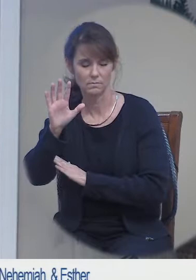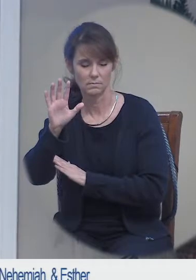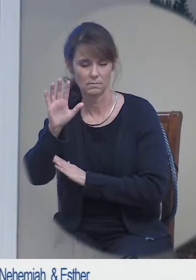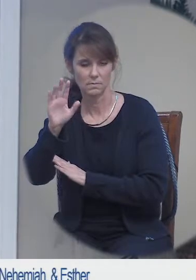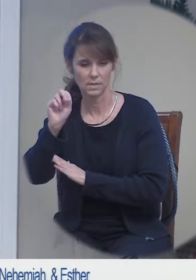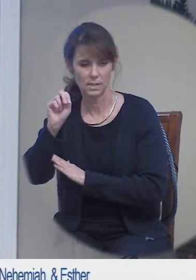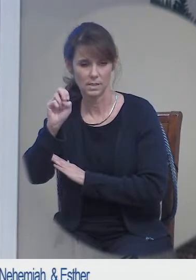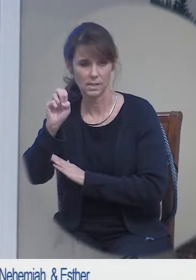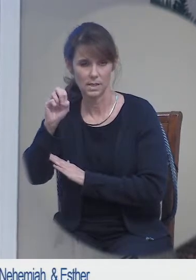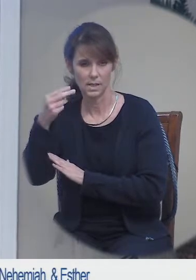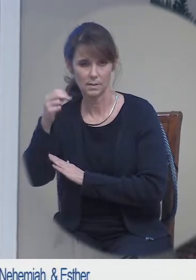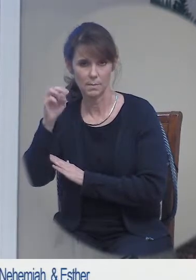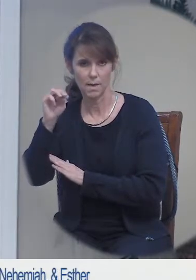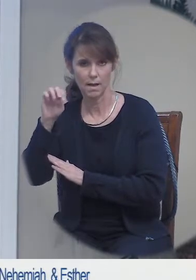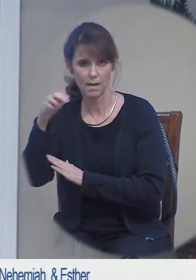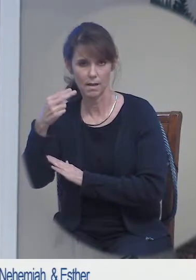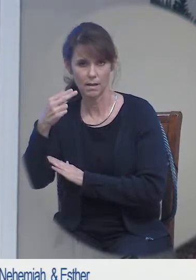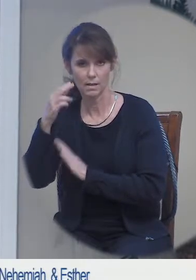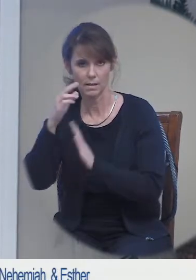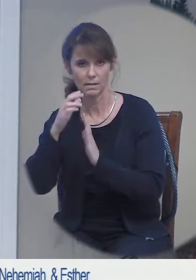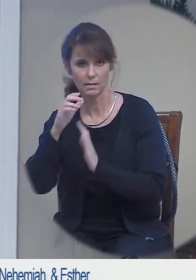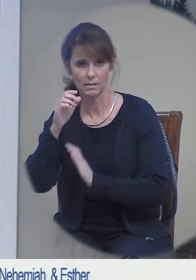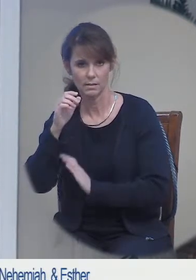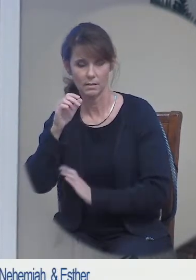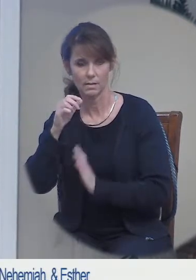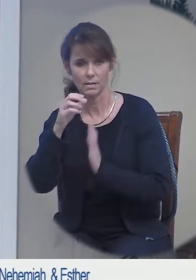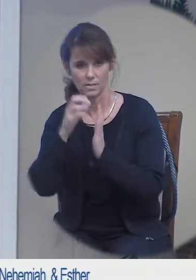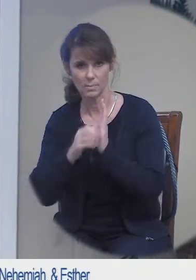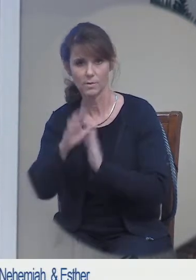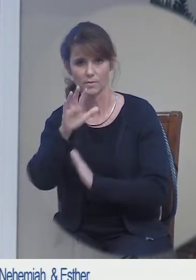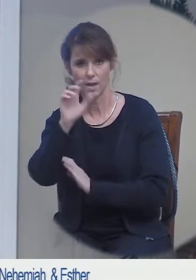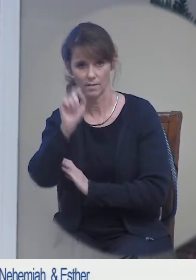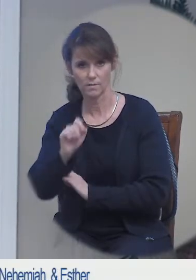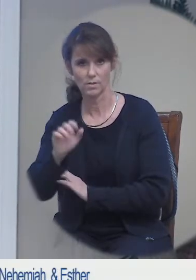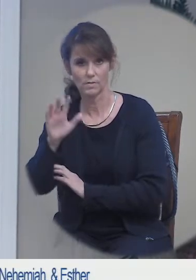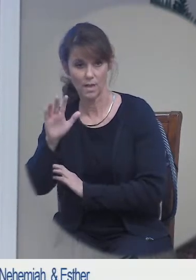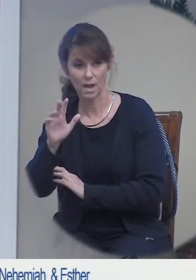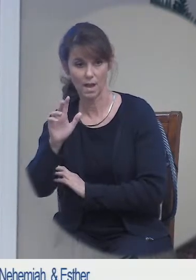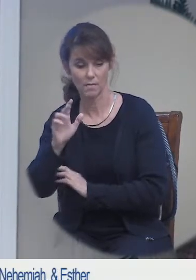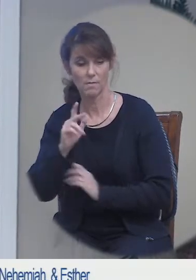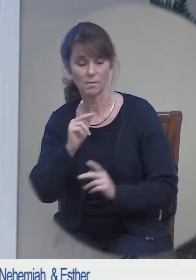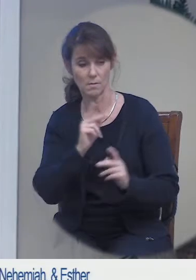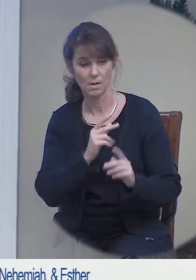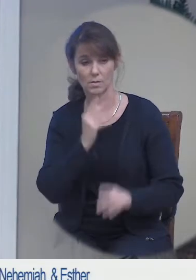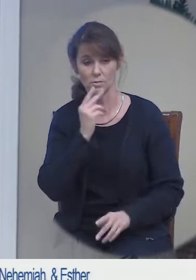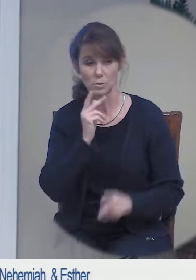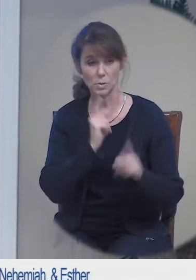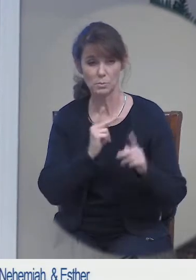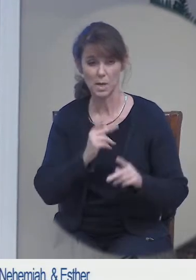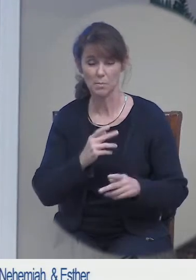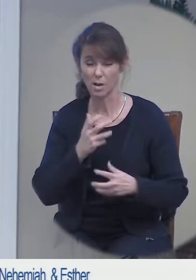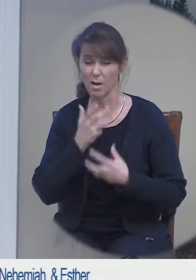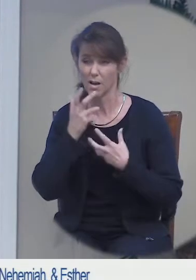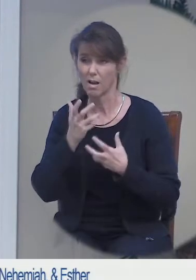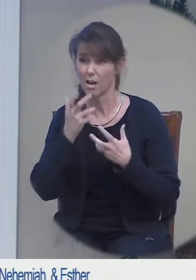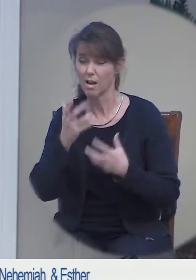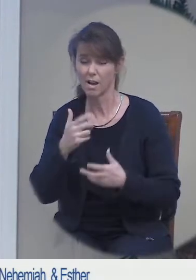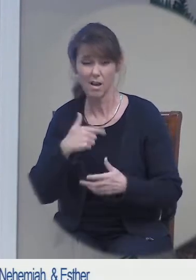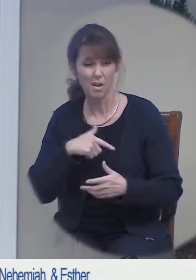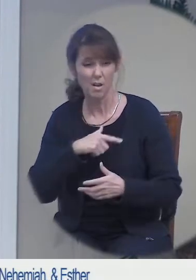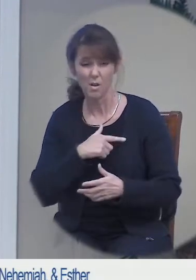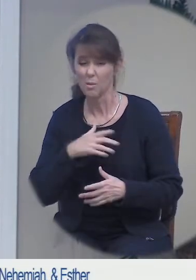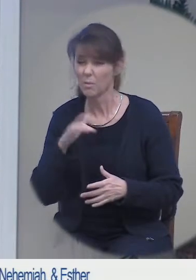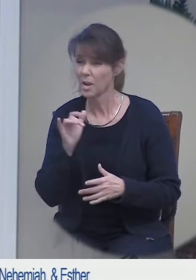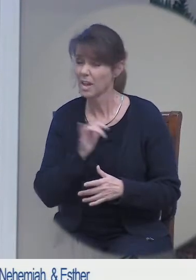5. When the people cry out to Nehemiah, here's how they introduce part of their lament. Now our flesh is like the flesh of